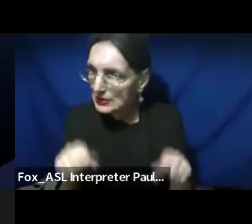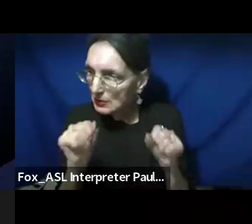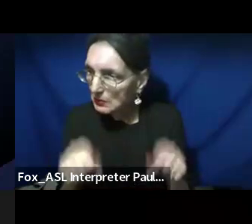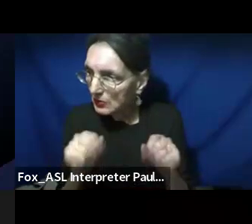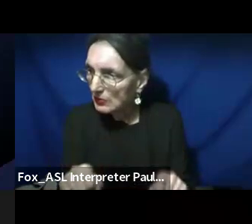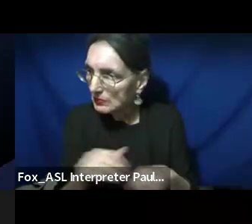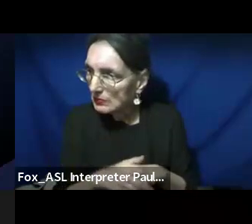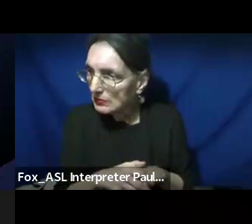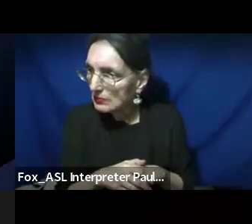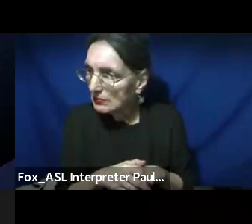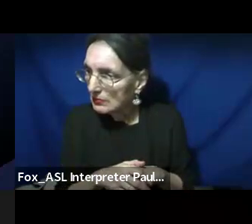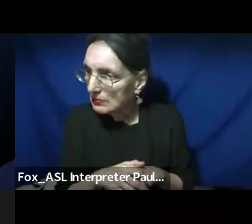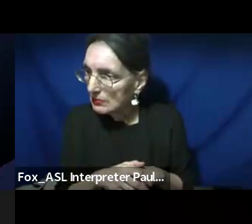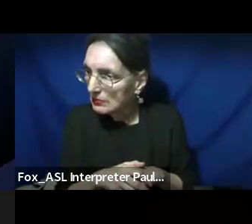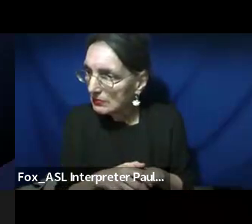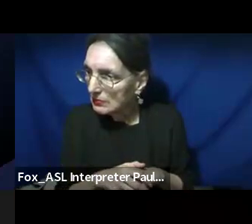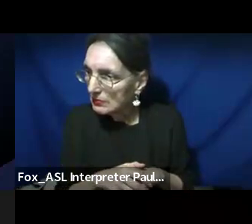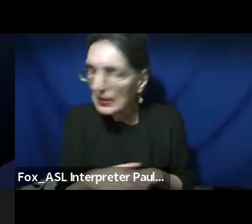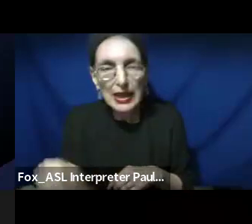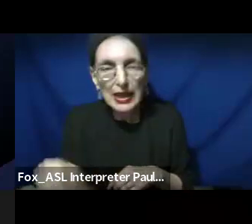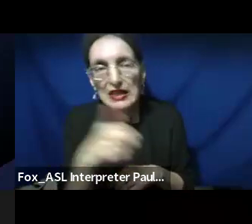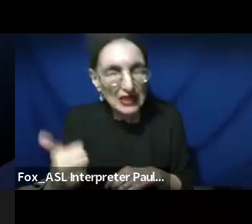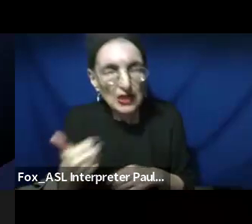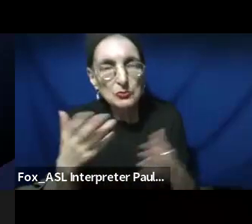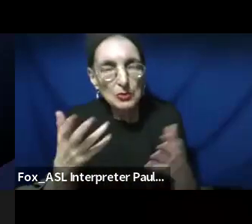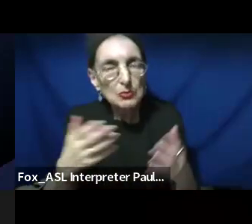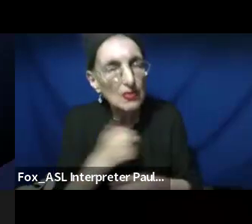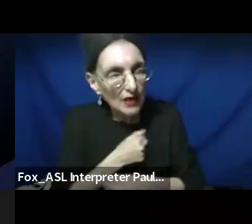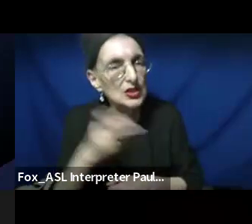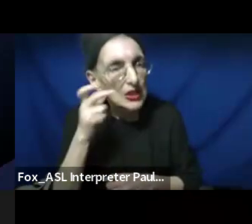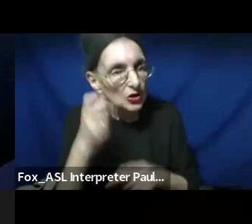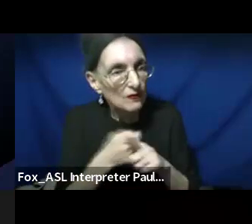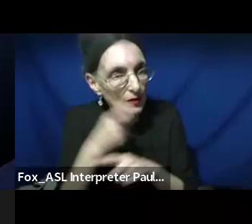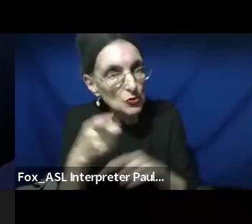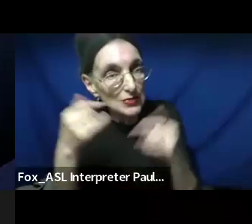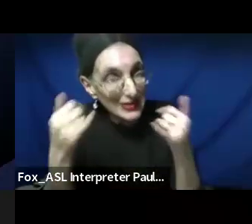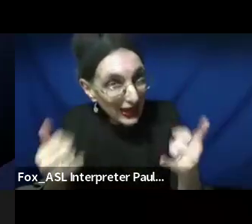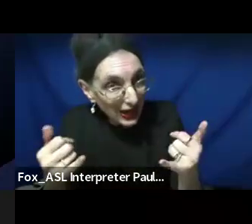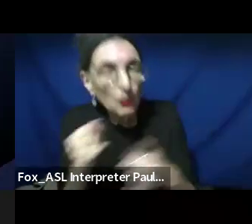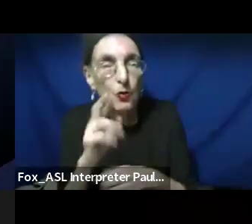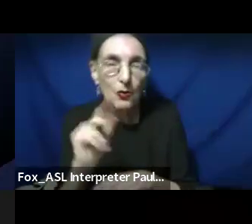feedback about the vision, we would love to hear from you now or later.